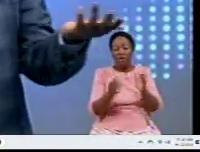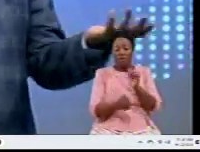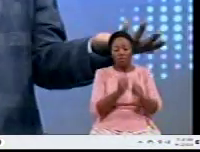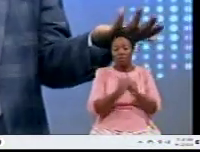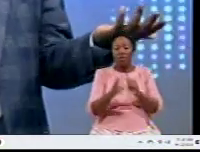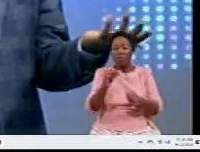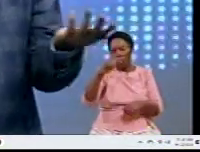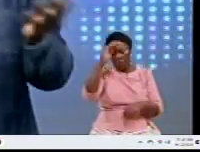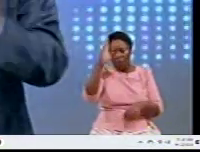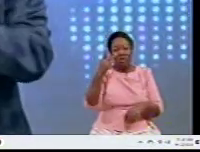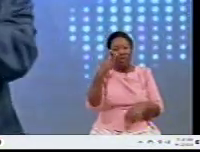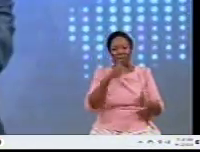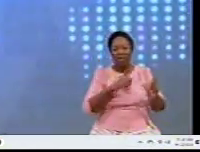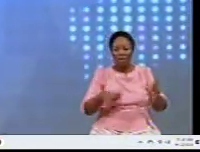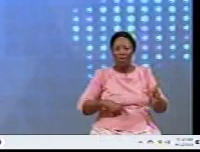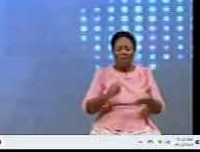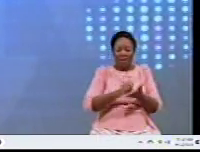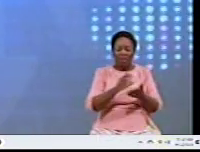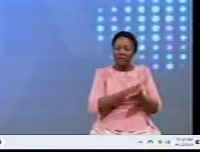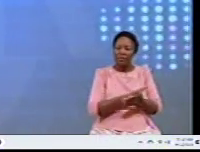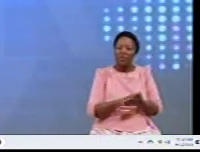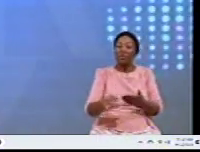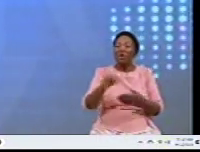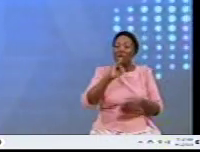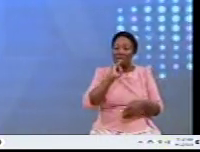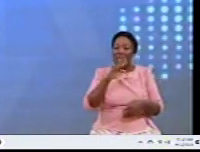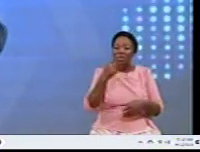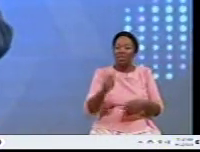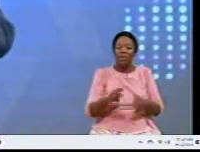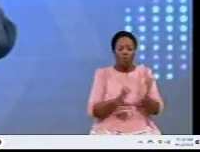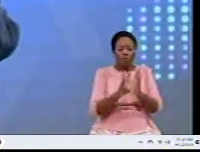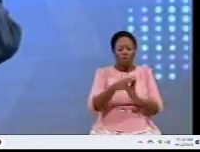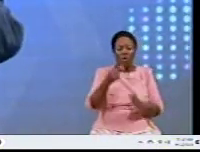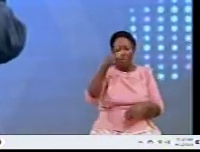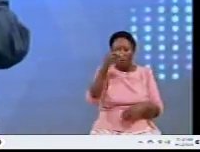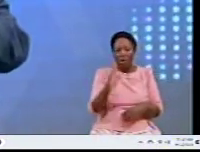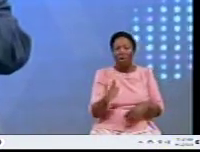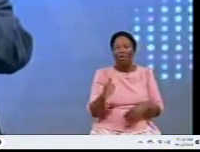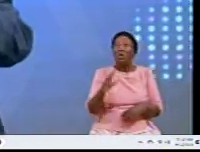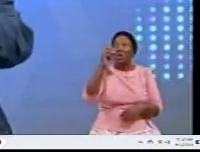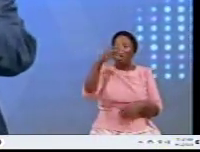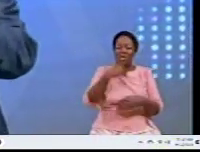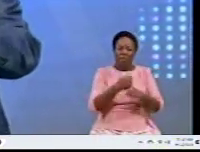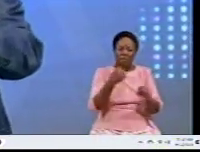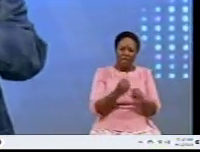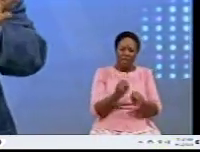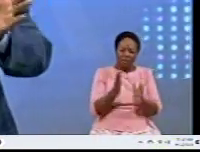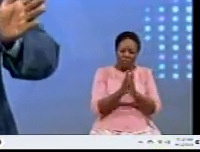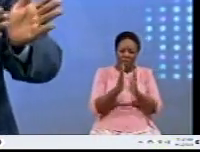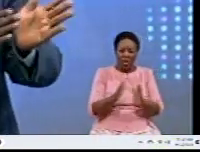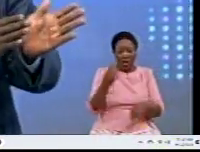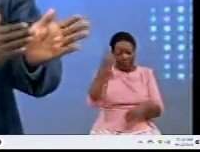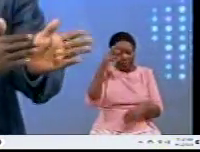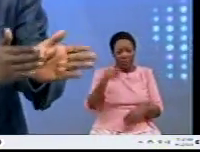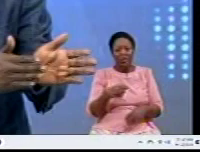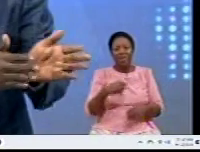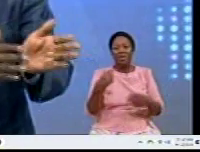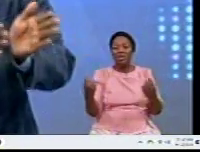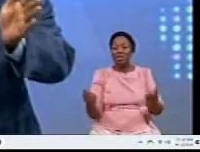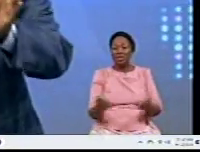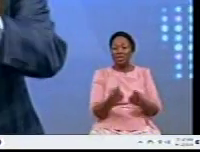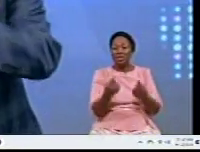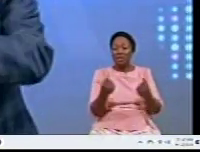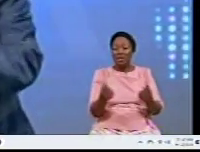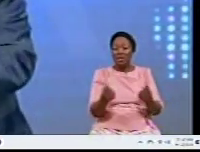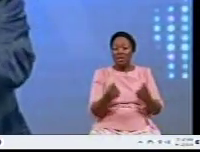Lord. Sanctification is the will of God. He makes intercession for the saints